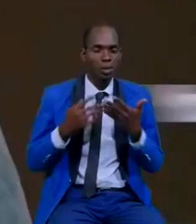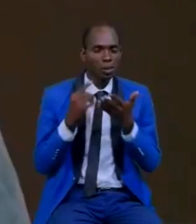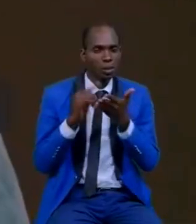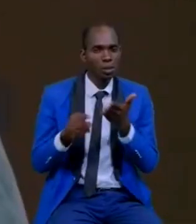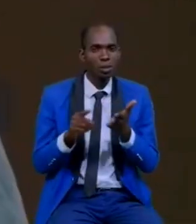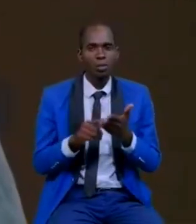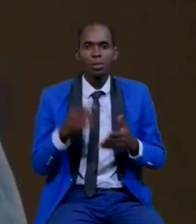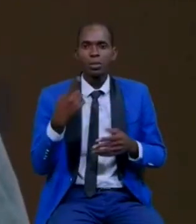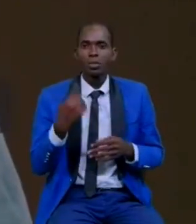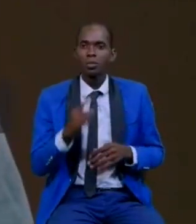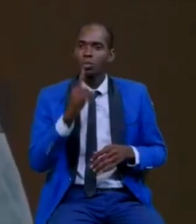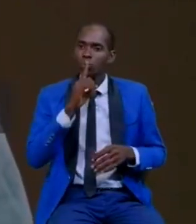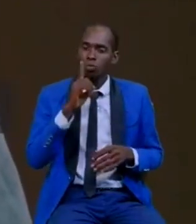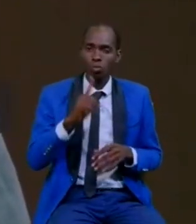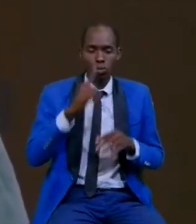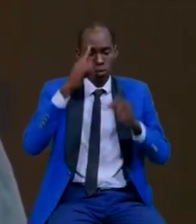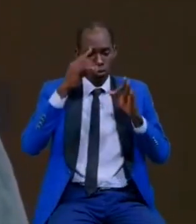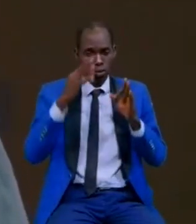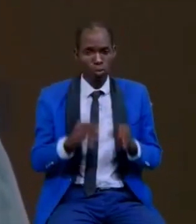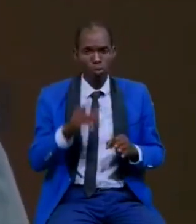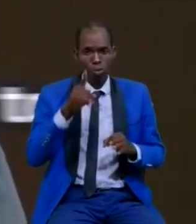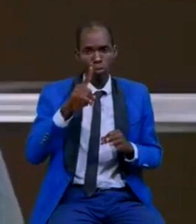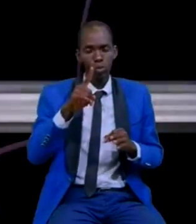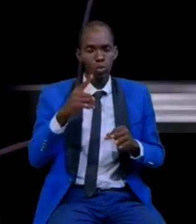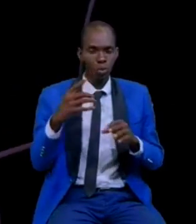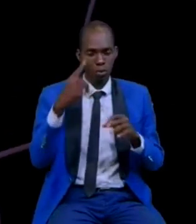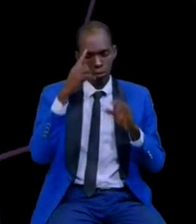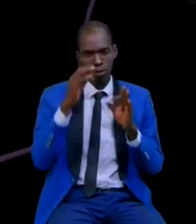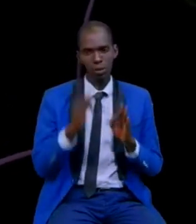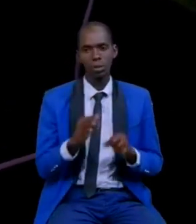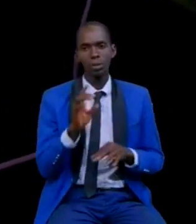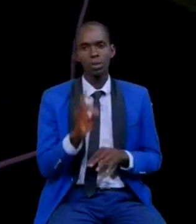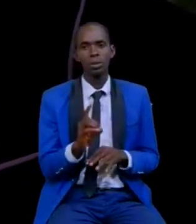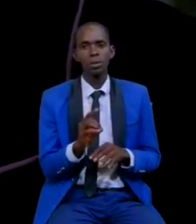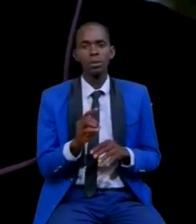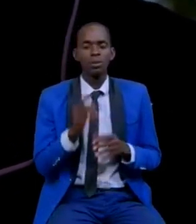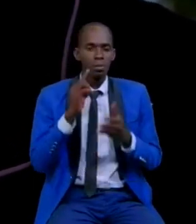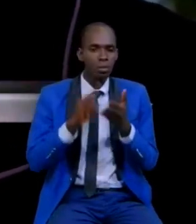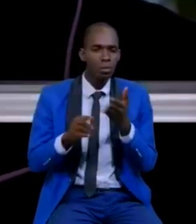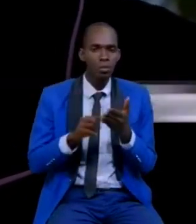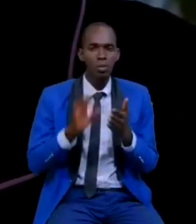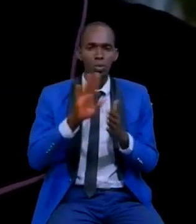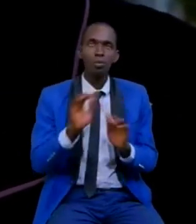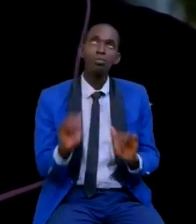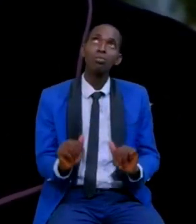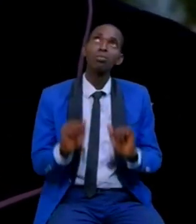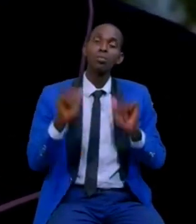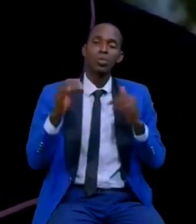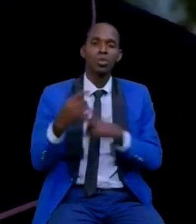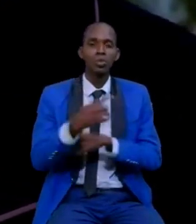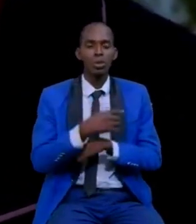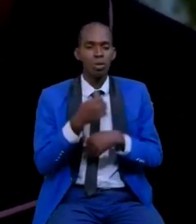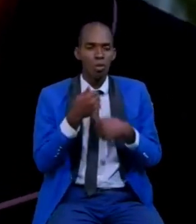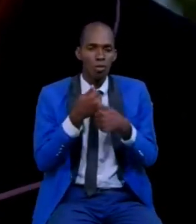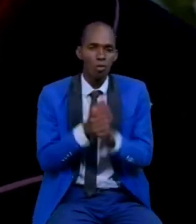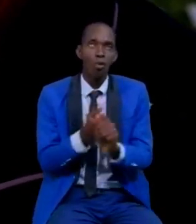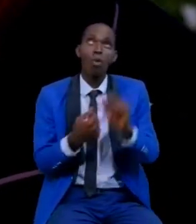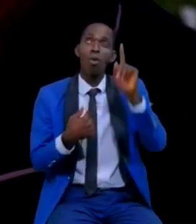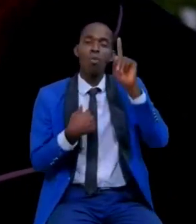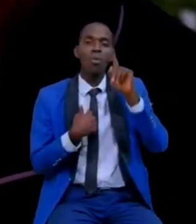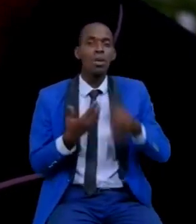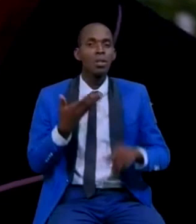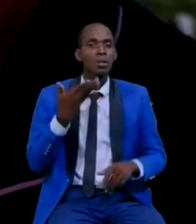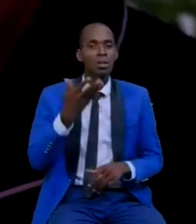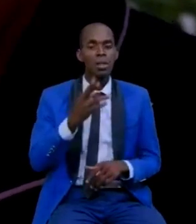the original decision you took, examine your dedication today, follow me. There are things you